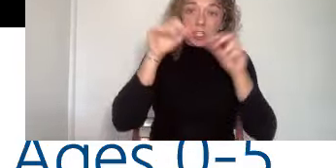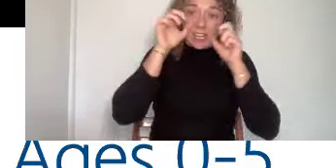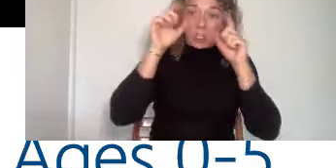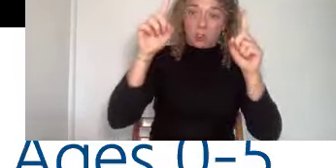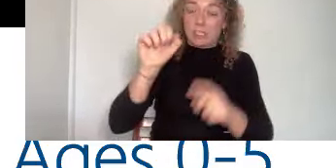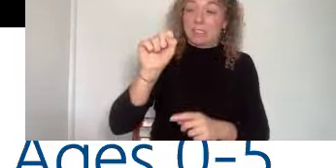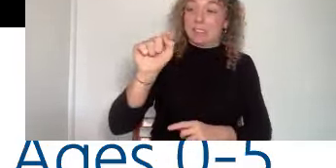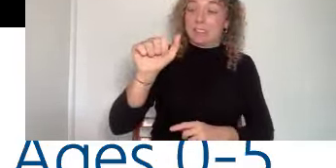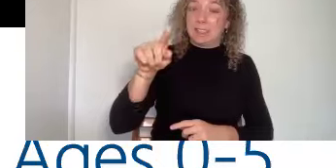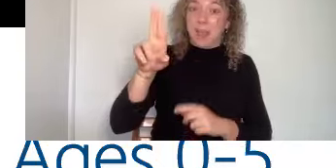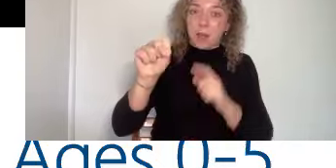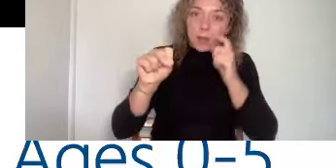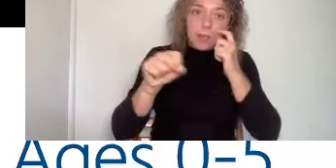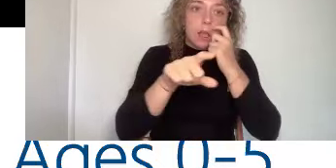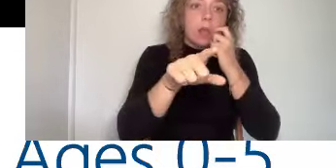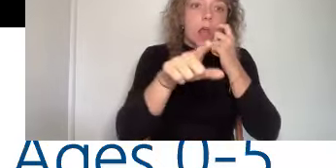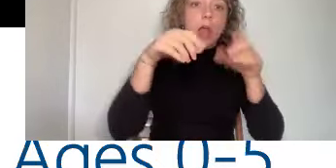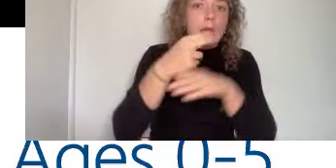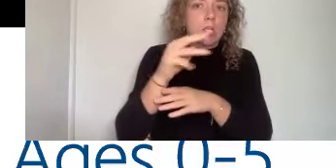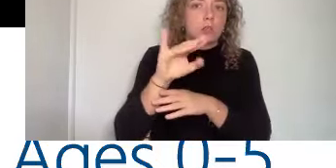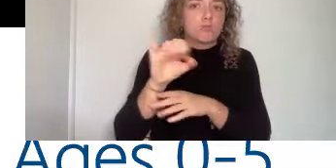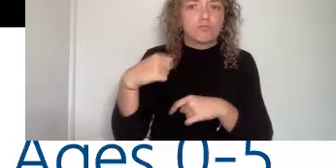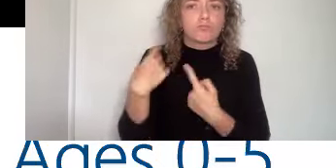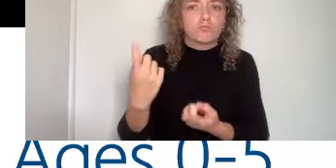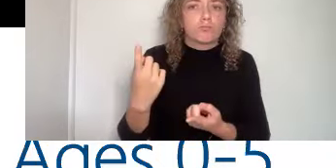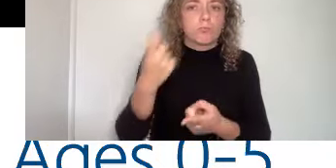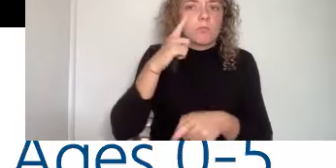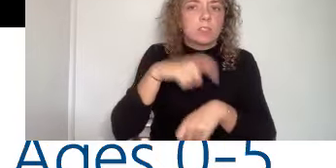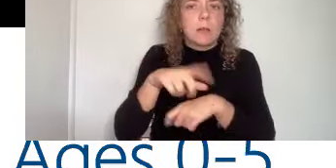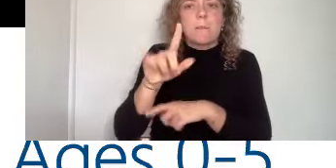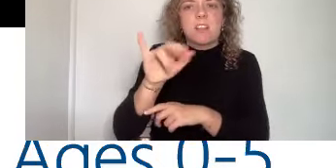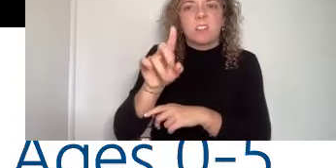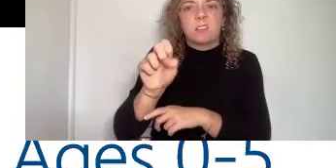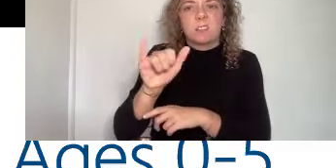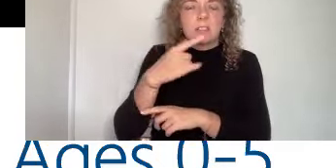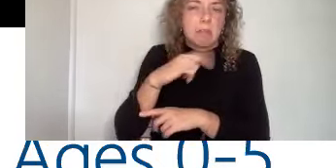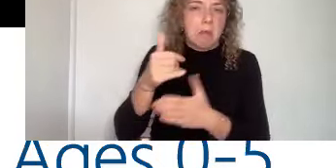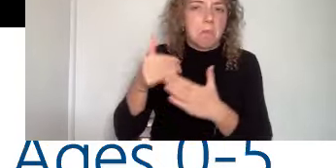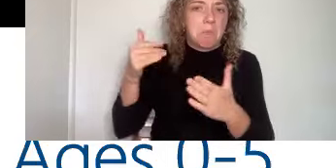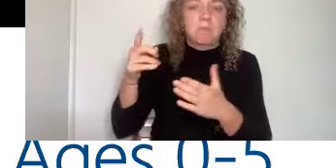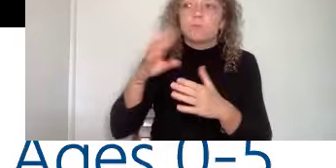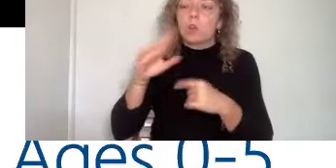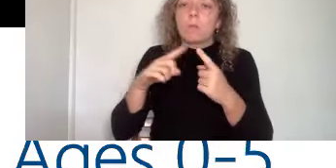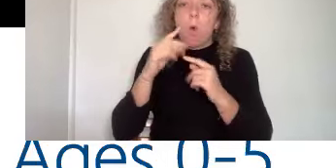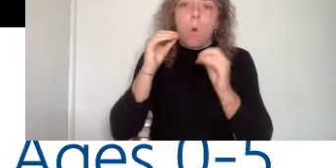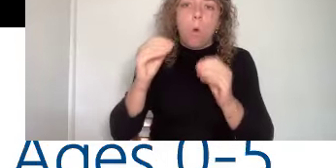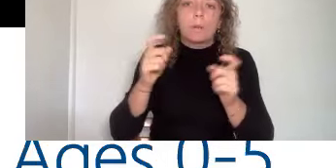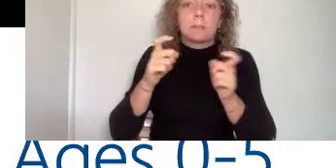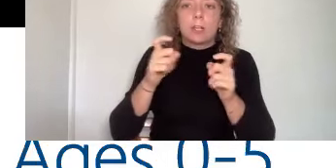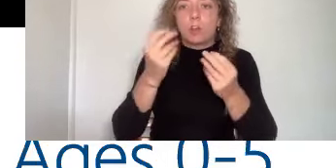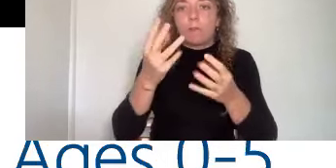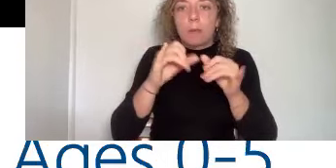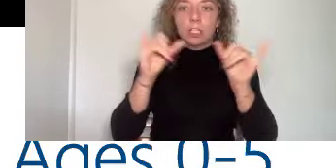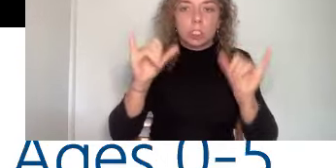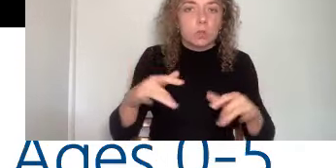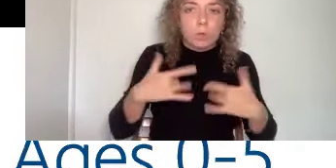status have been in HMIS for a period of time. Lindsay said that earlier. She talked a little bit about what Homeless Management Information System is.